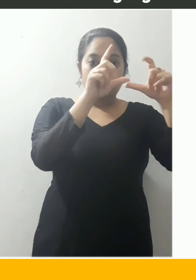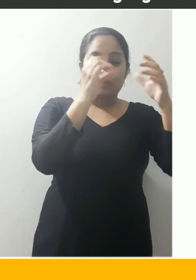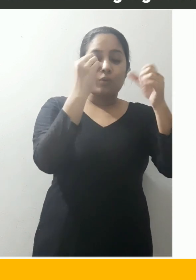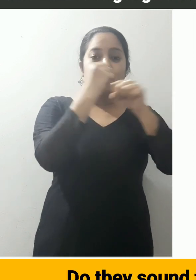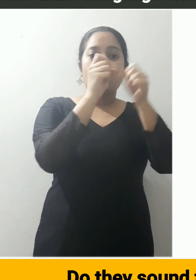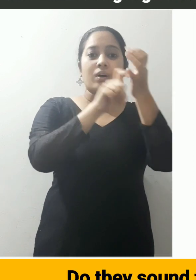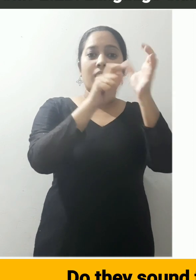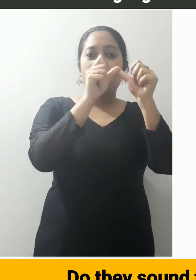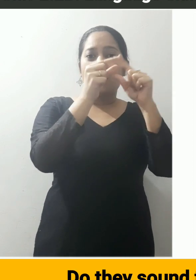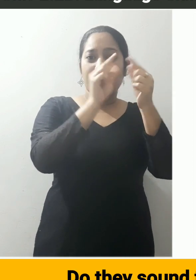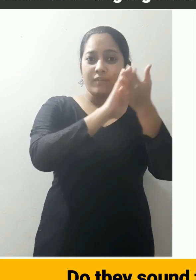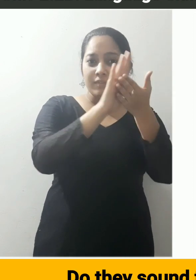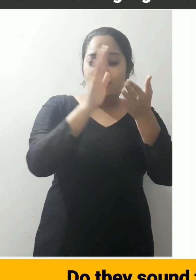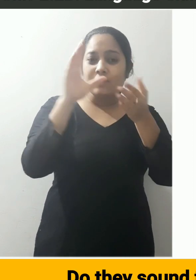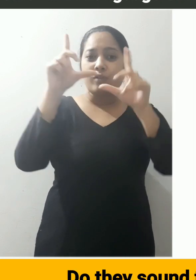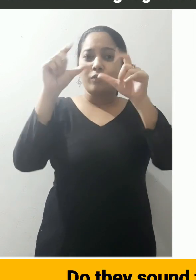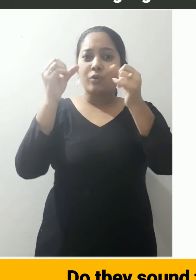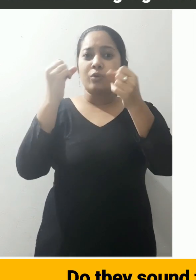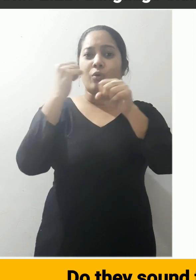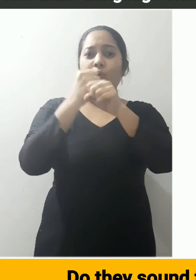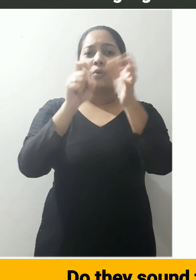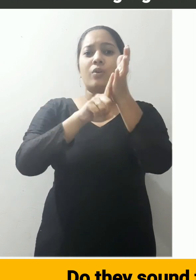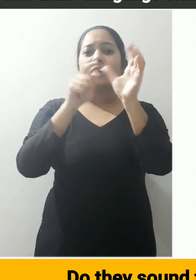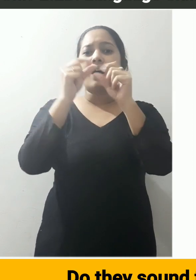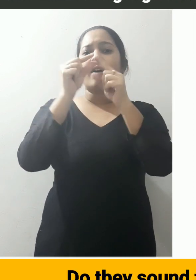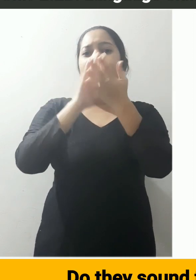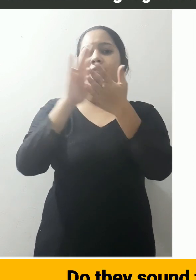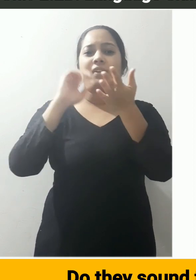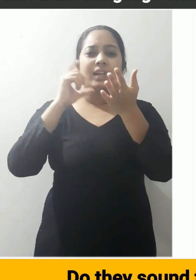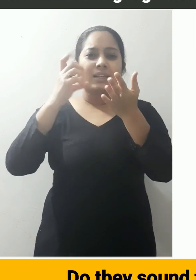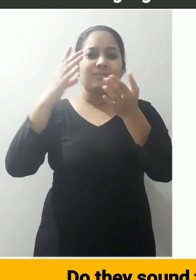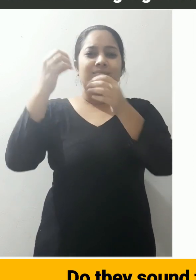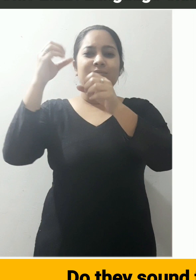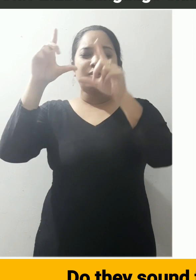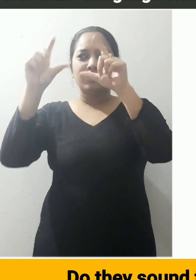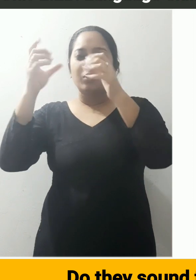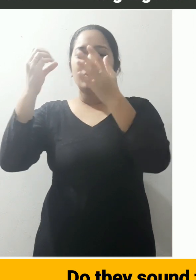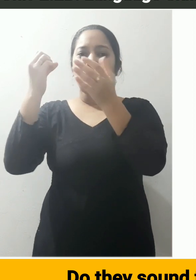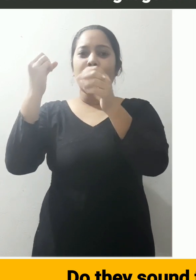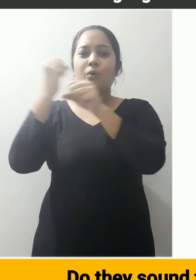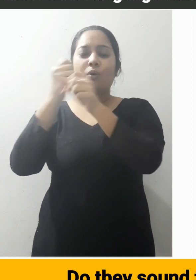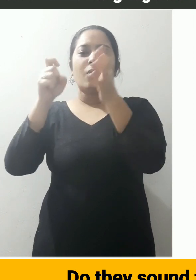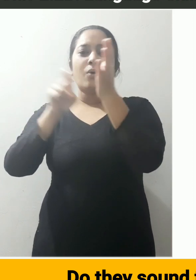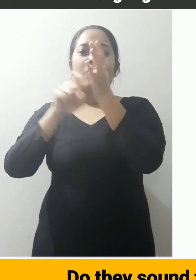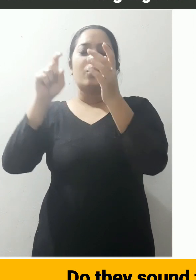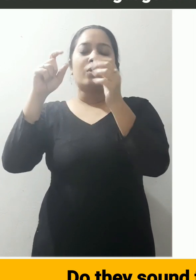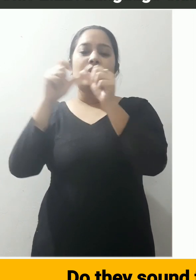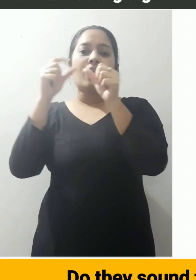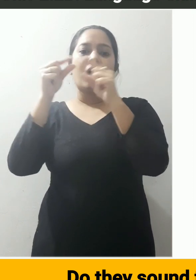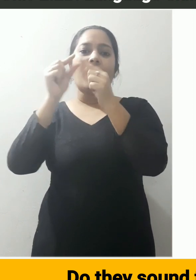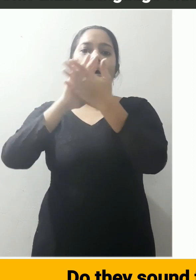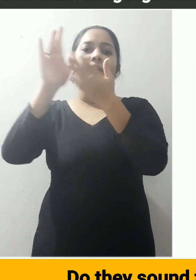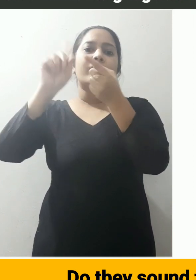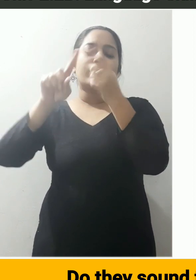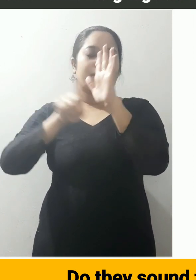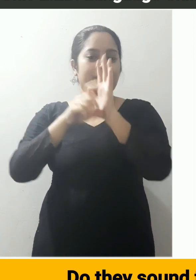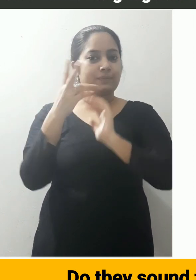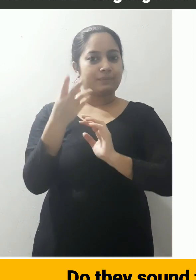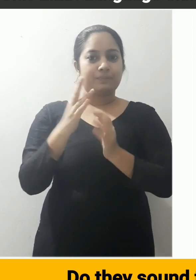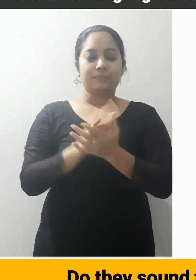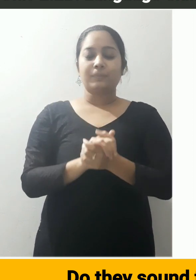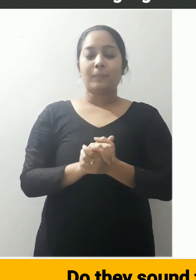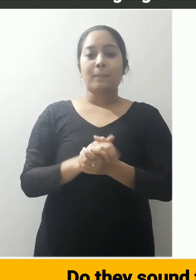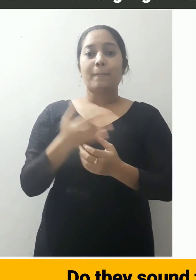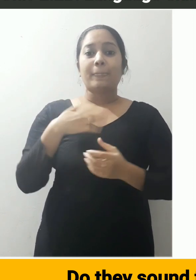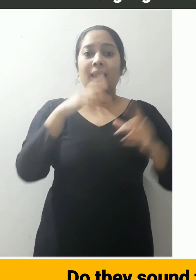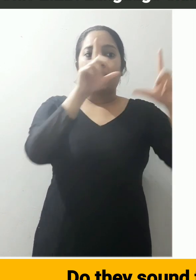photographic. Do they sound the same when spoken? No. That's because we stress one